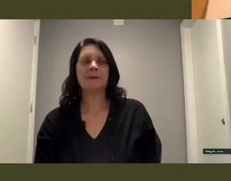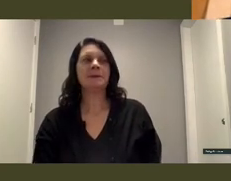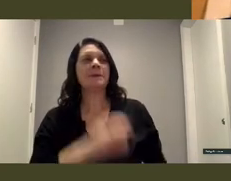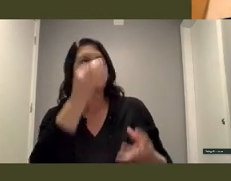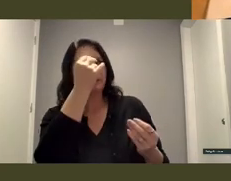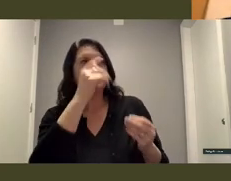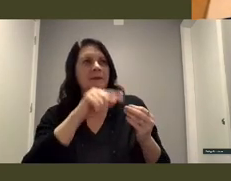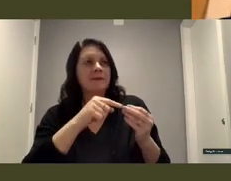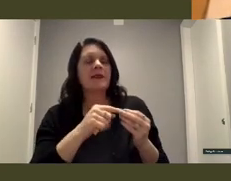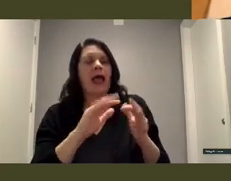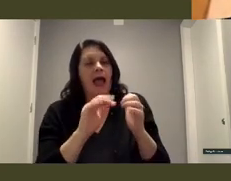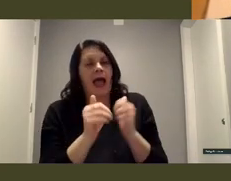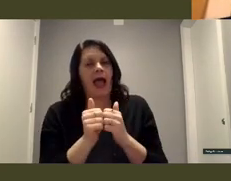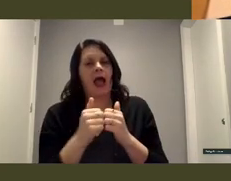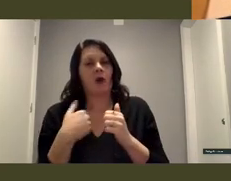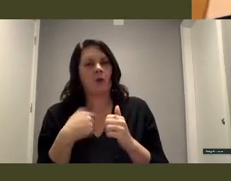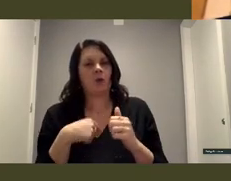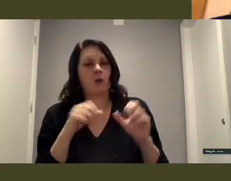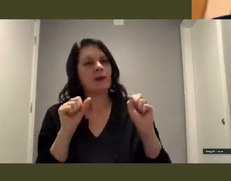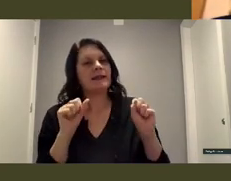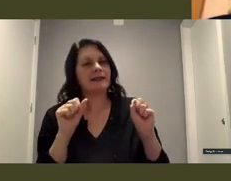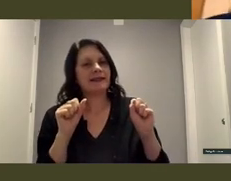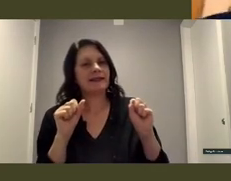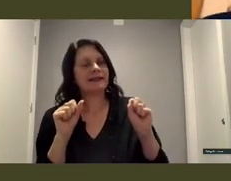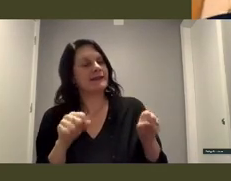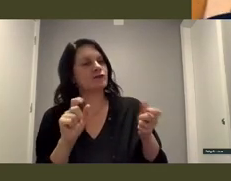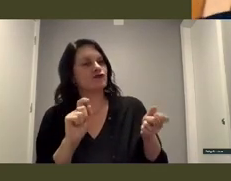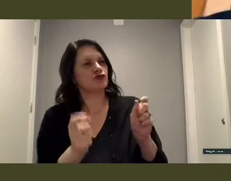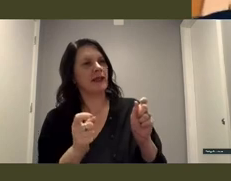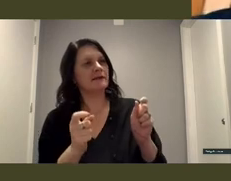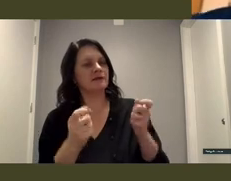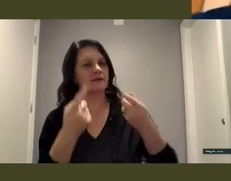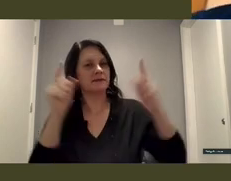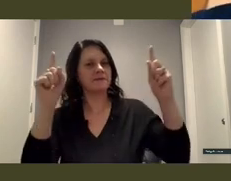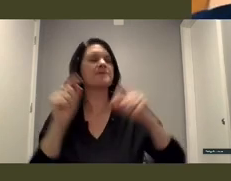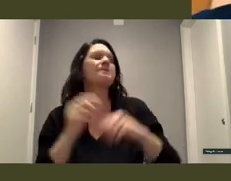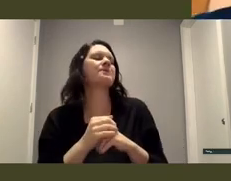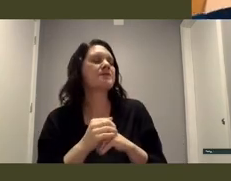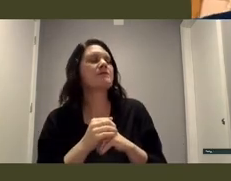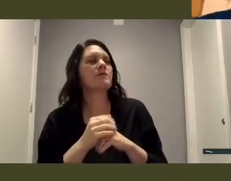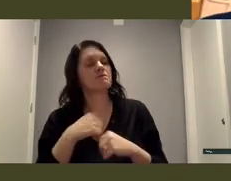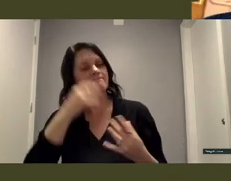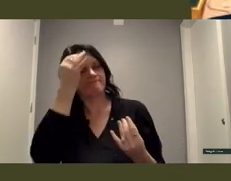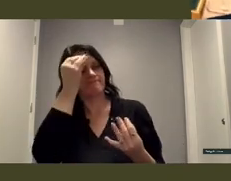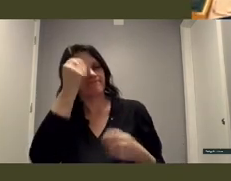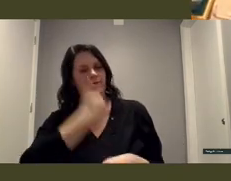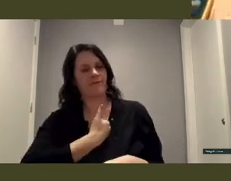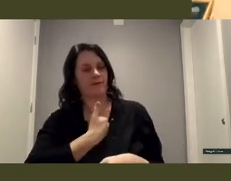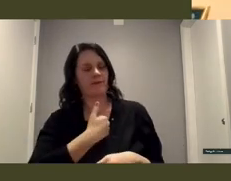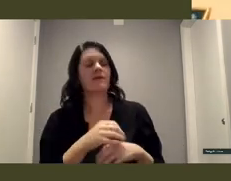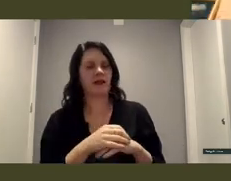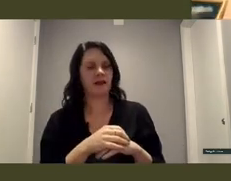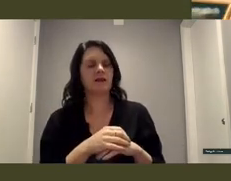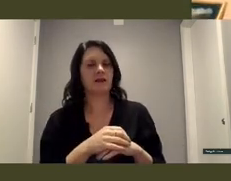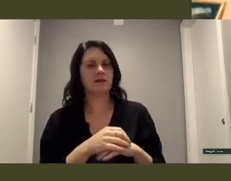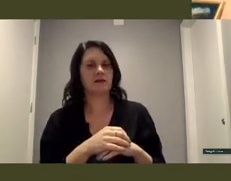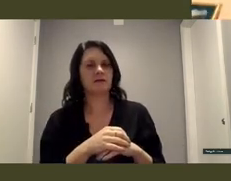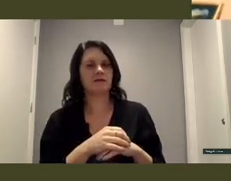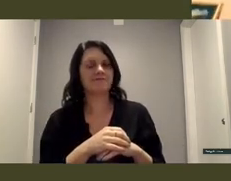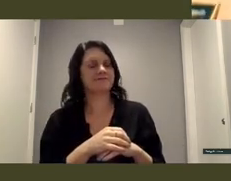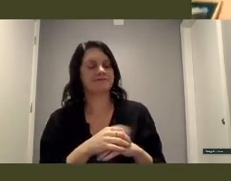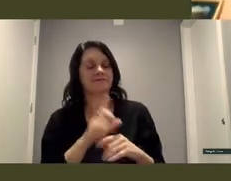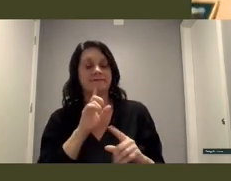how do we get behavior change. And you know, it just led me to think about, you know, when it comes around